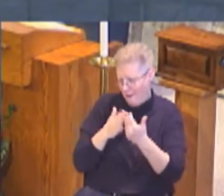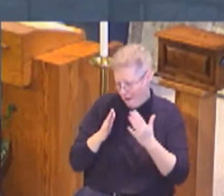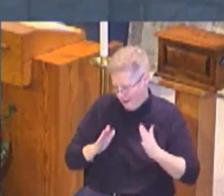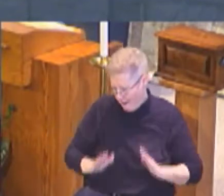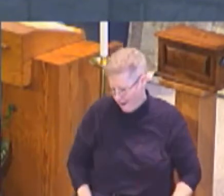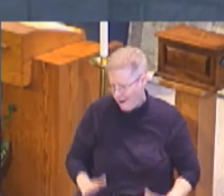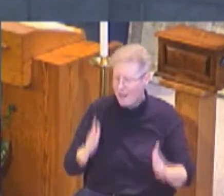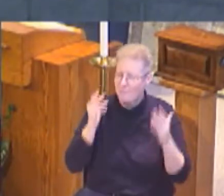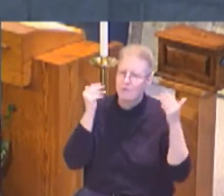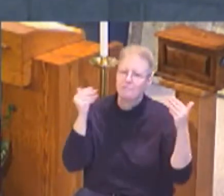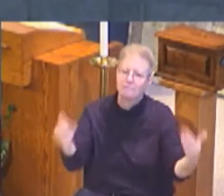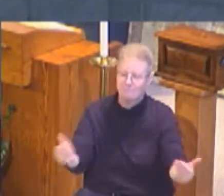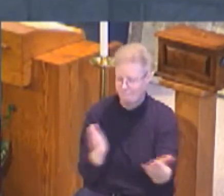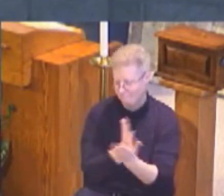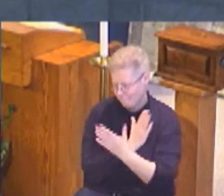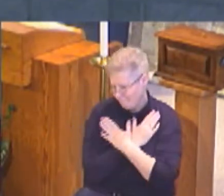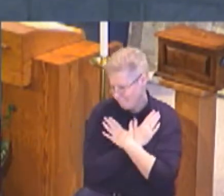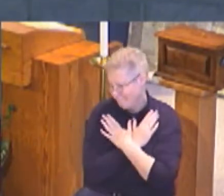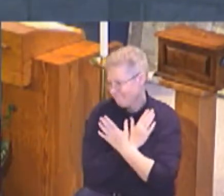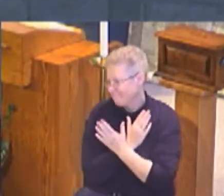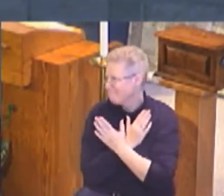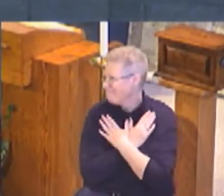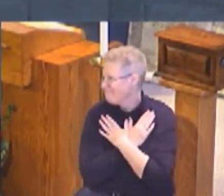at rest.